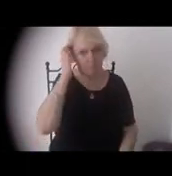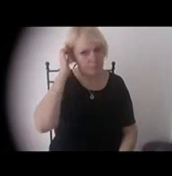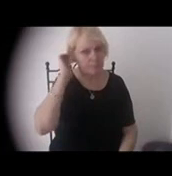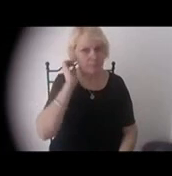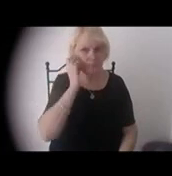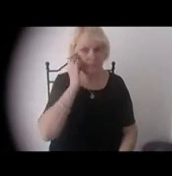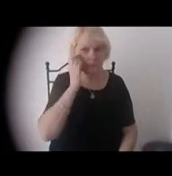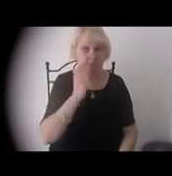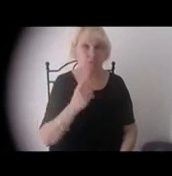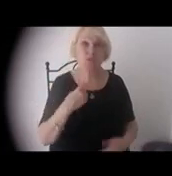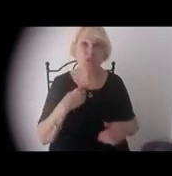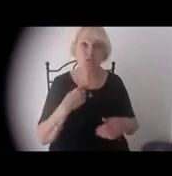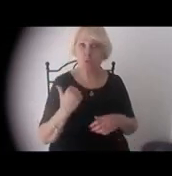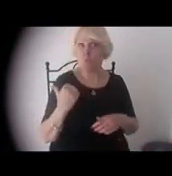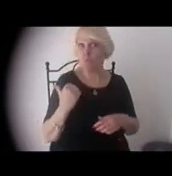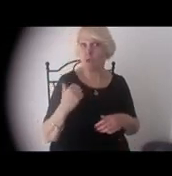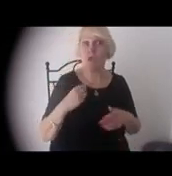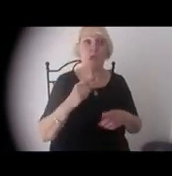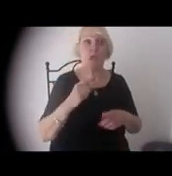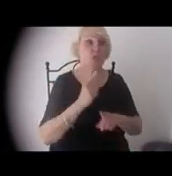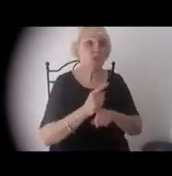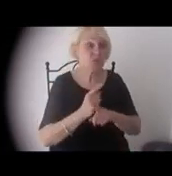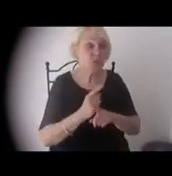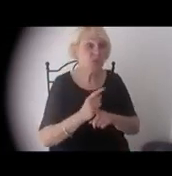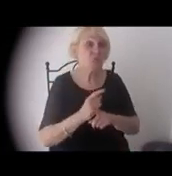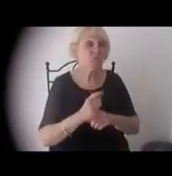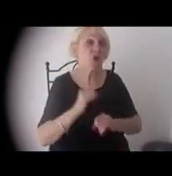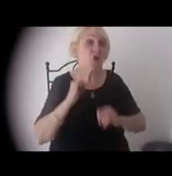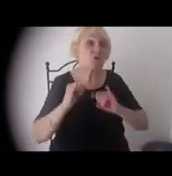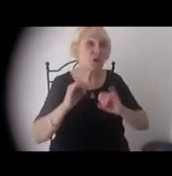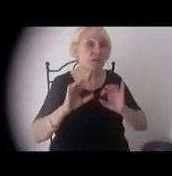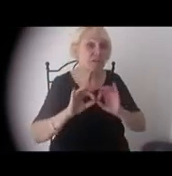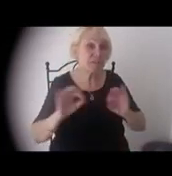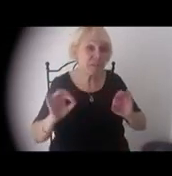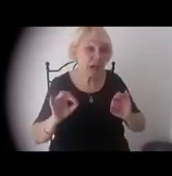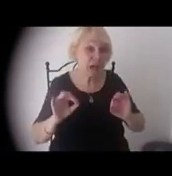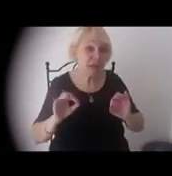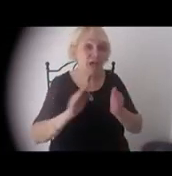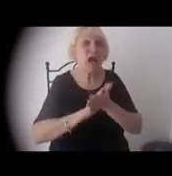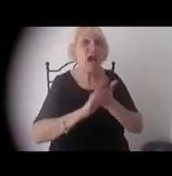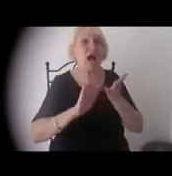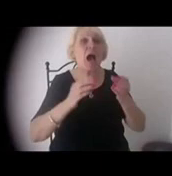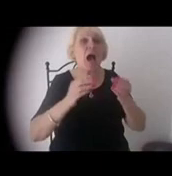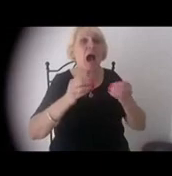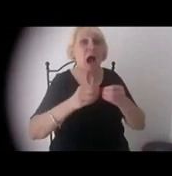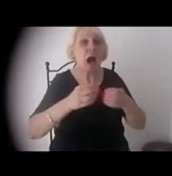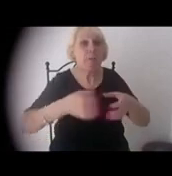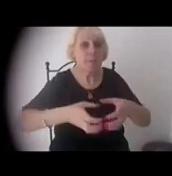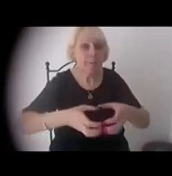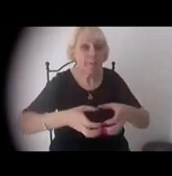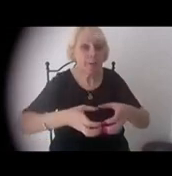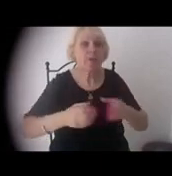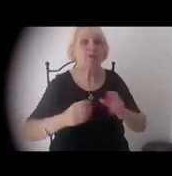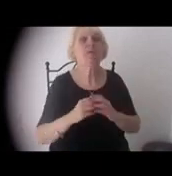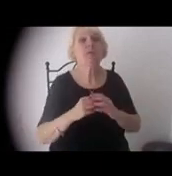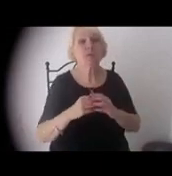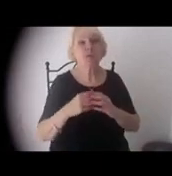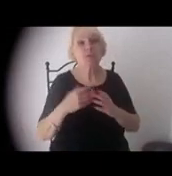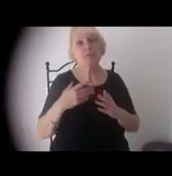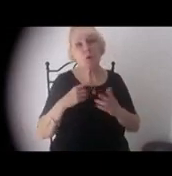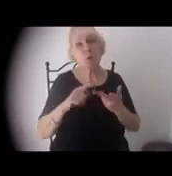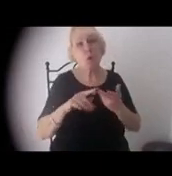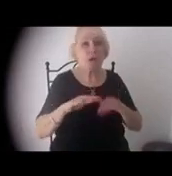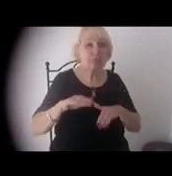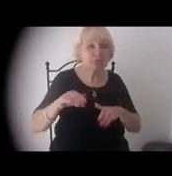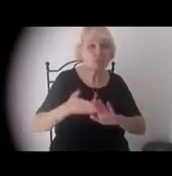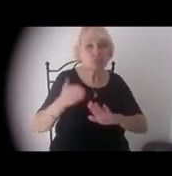crisis line, the hub, which was more about how we ensure that children that are presenting in A&E departments are being